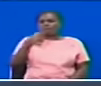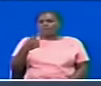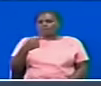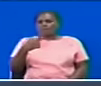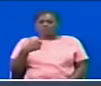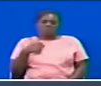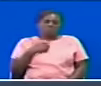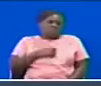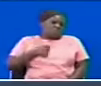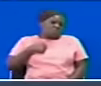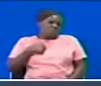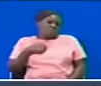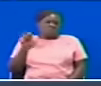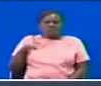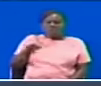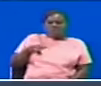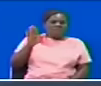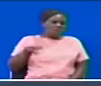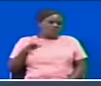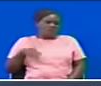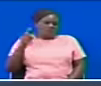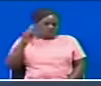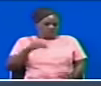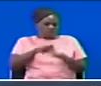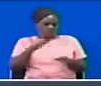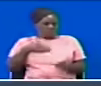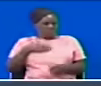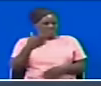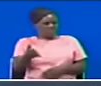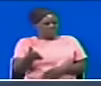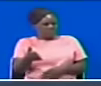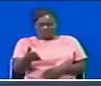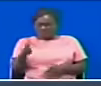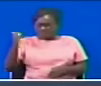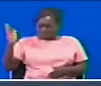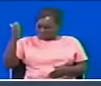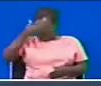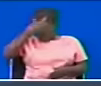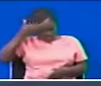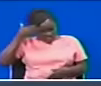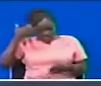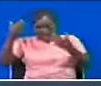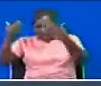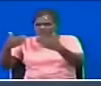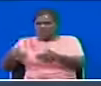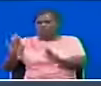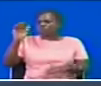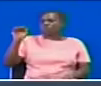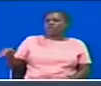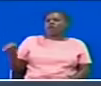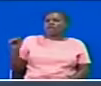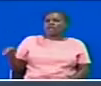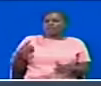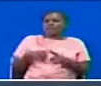well, yeah, I'm a woman, and therefore you have to vote for me, that is gone. You will lose in the morning. But you